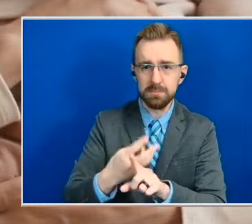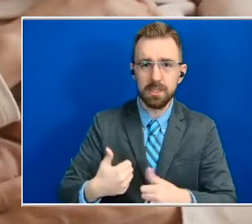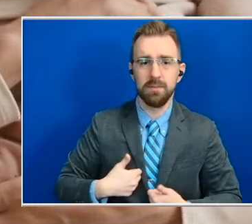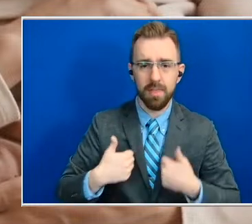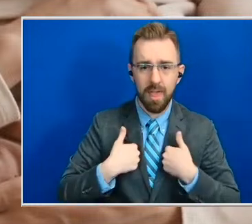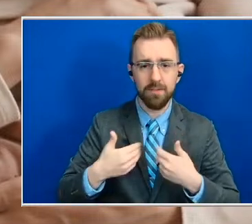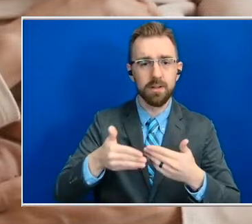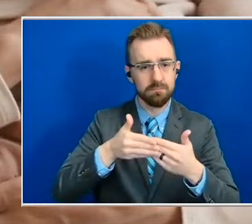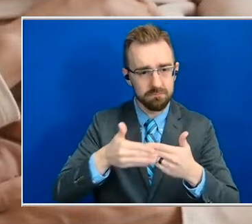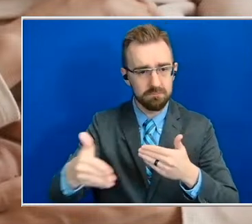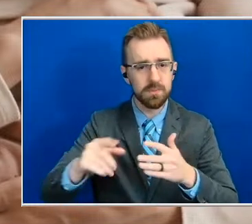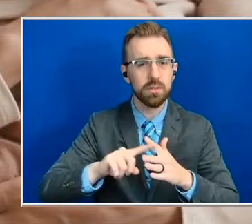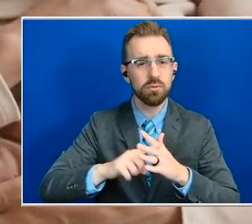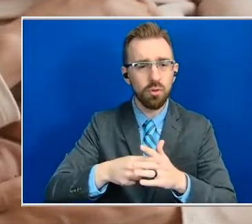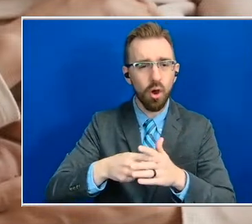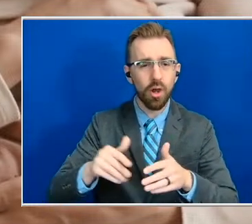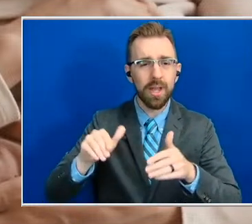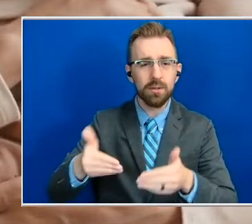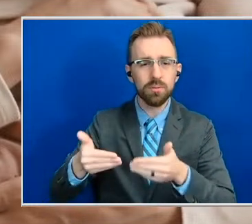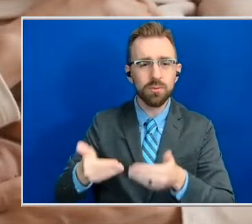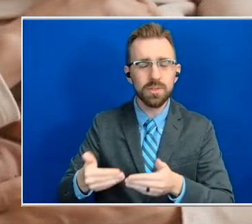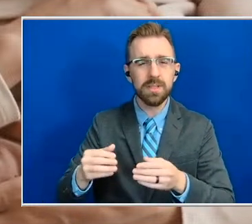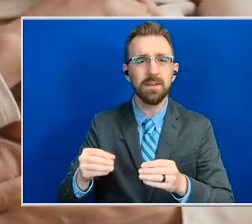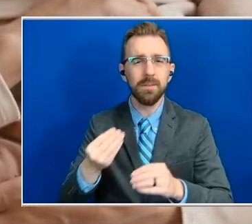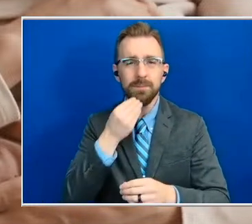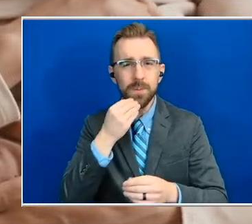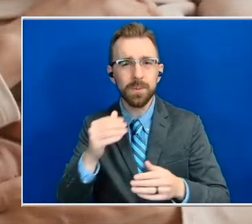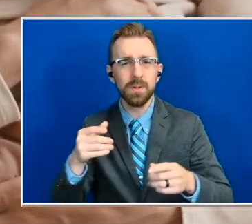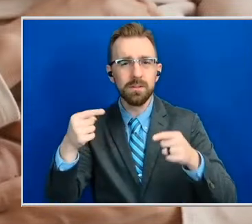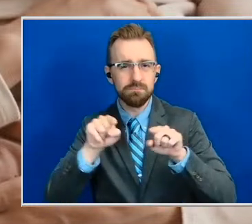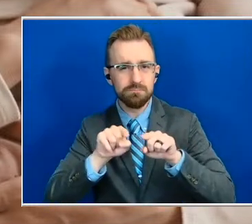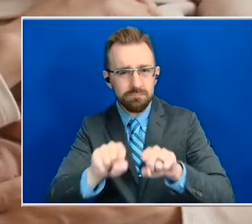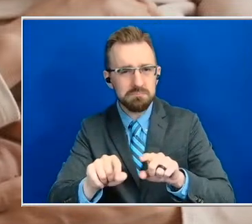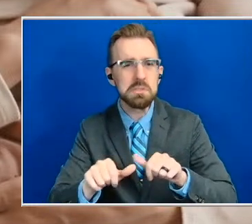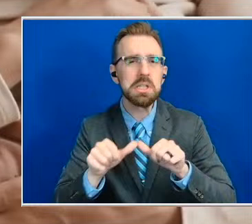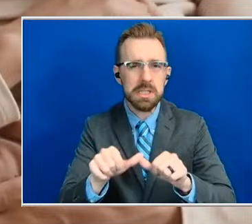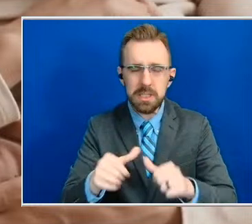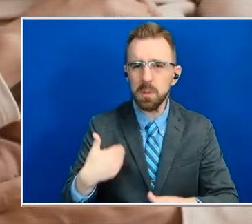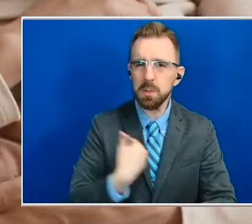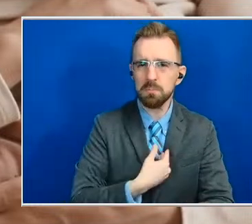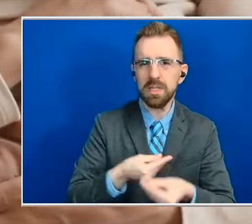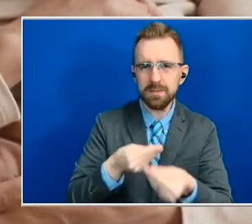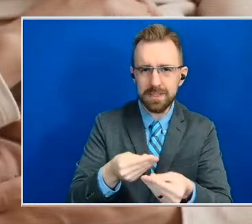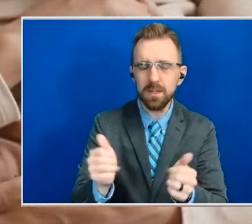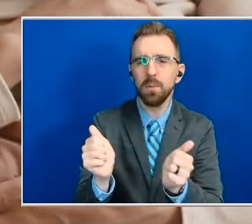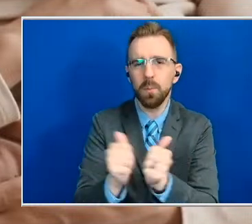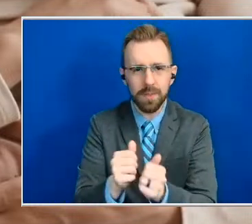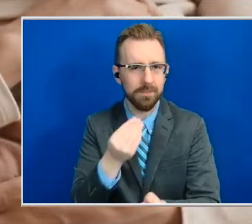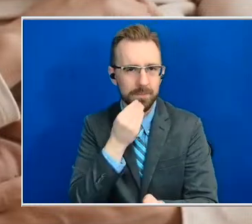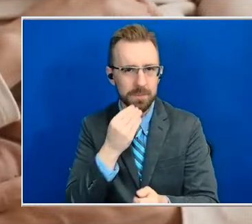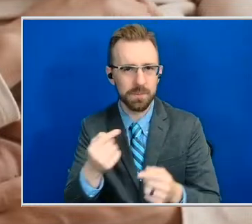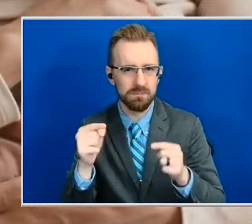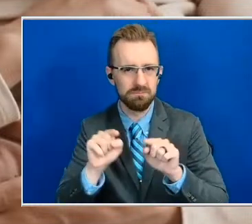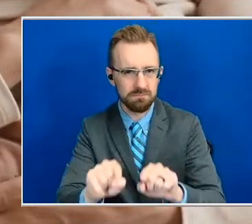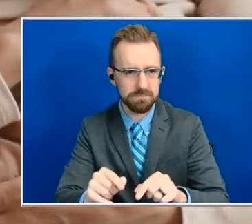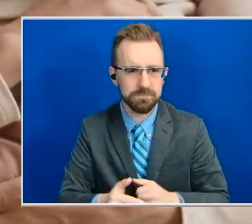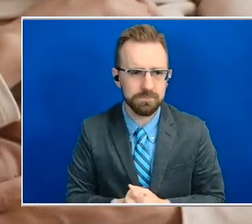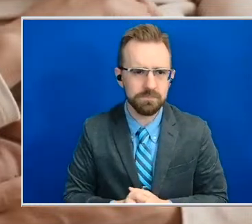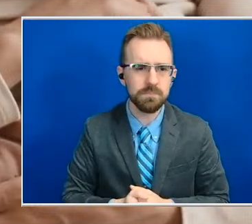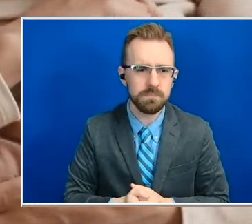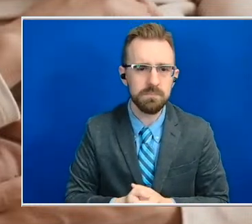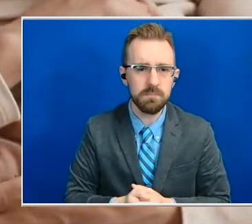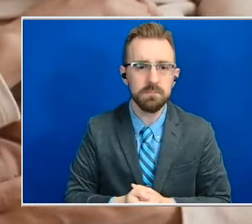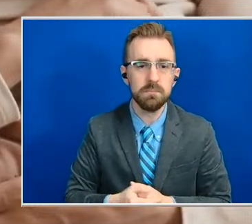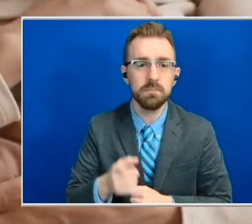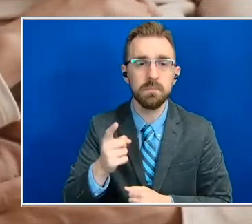start introducing complementary foods, but still continue breastfeeding along with complementary foods, at least until 1 year of